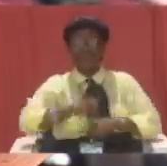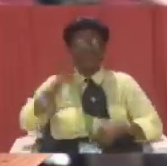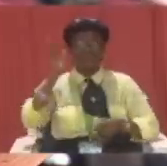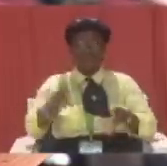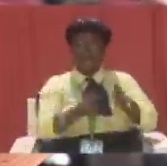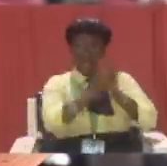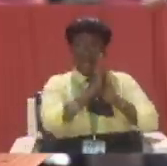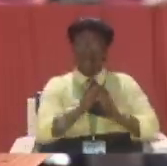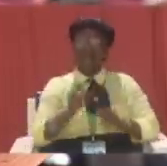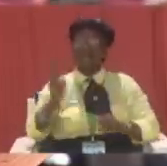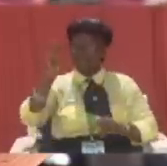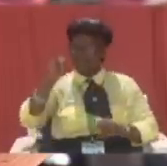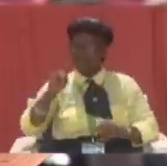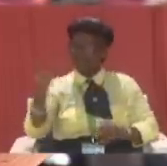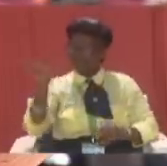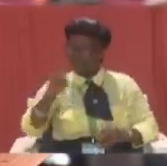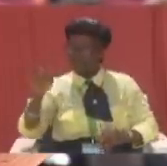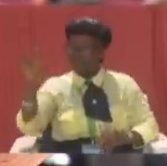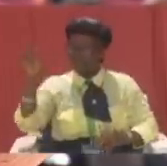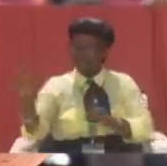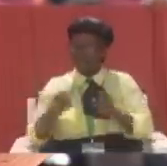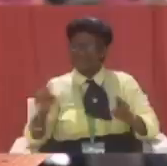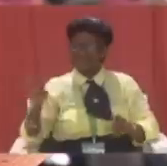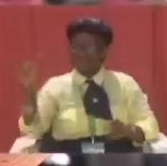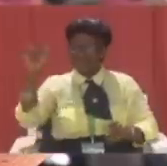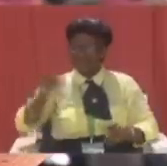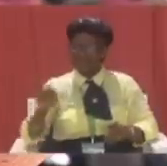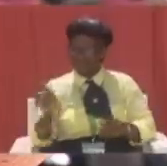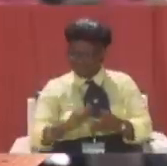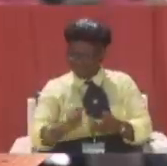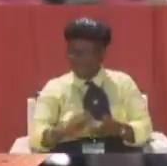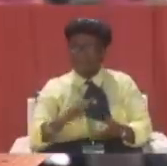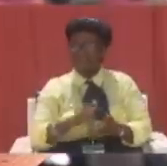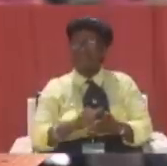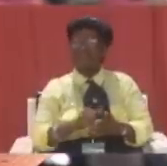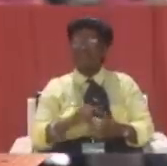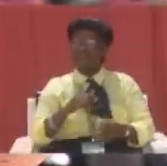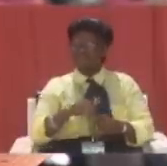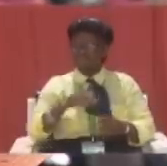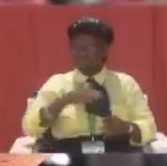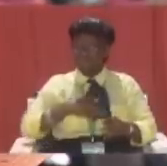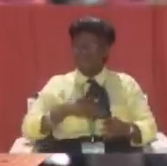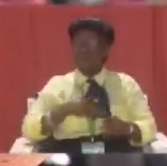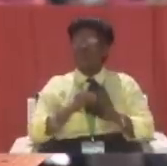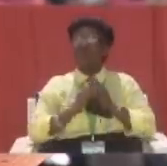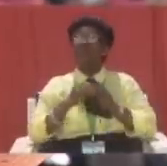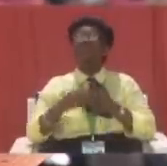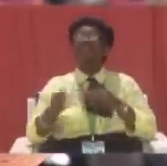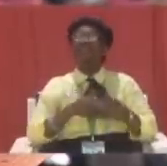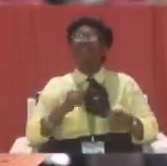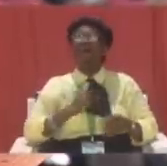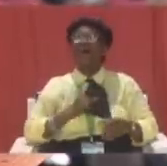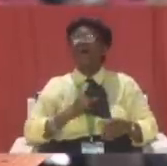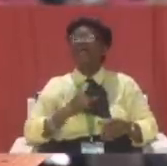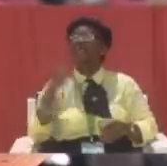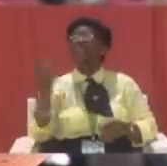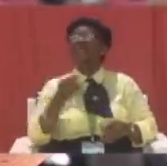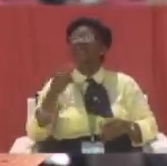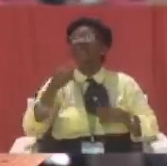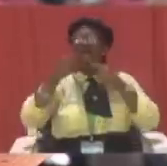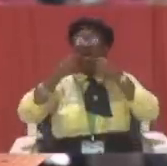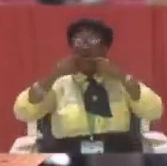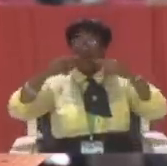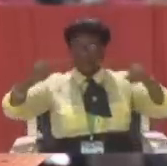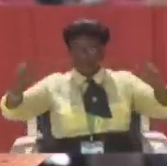In my own case, I simply decree in the name that's above every other name, every dream God